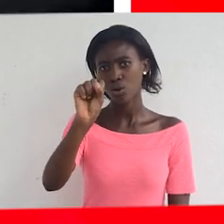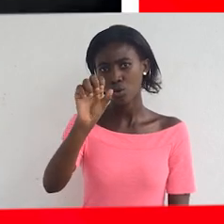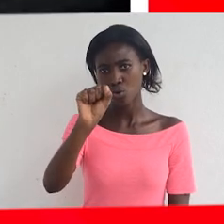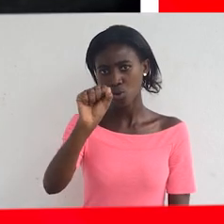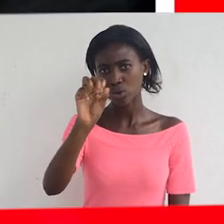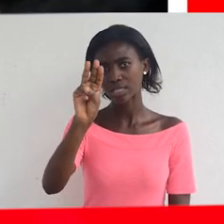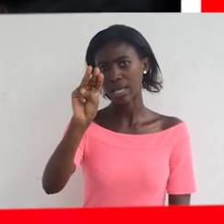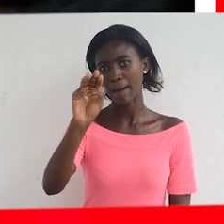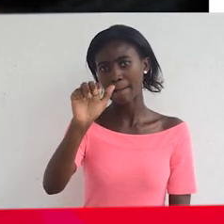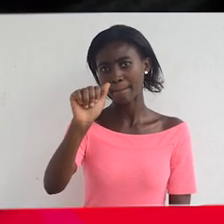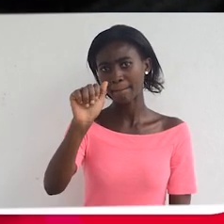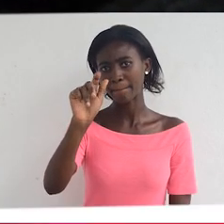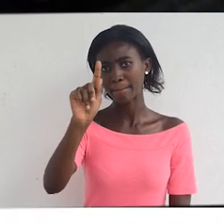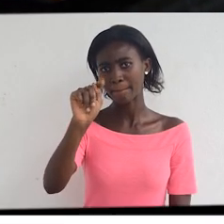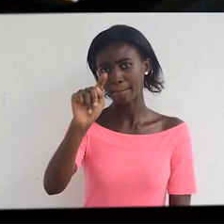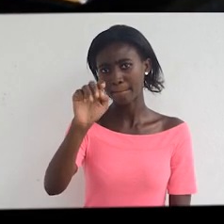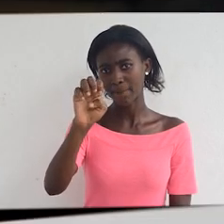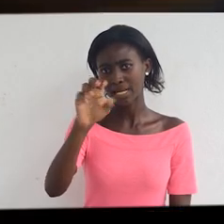matte, and silk.